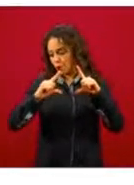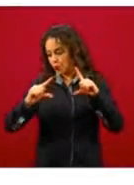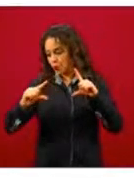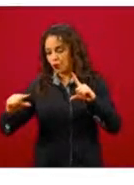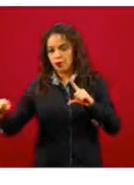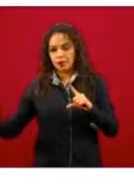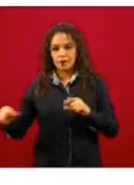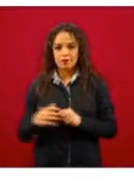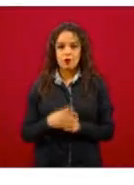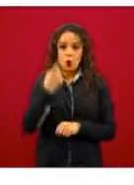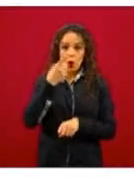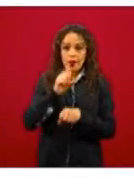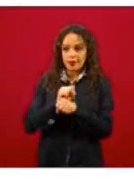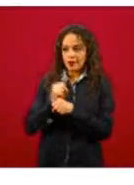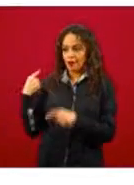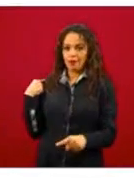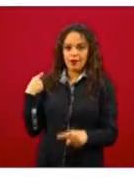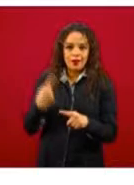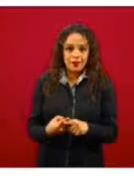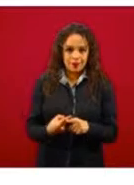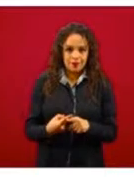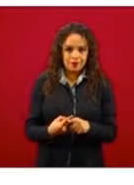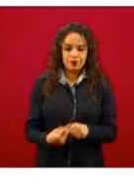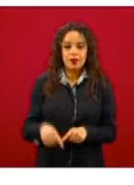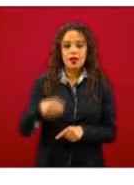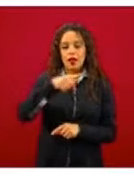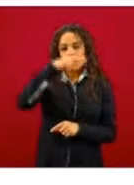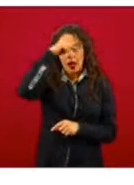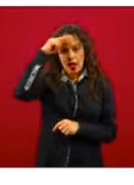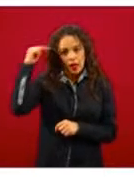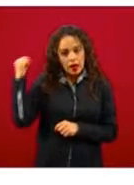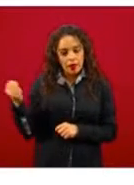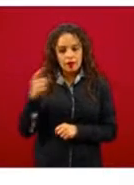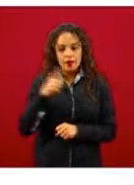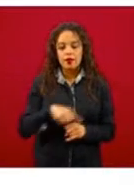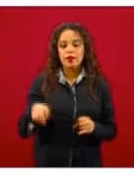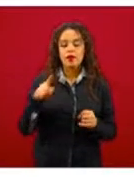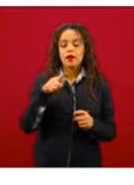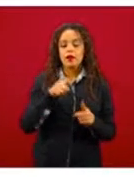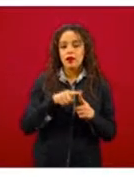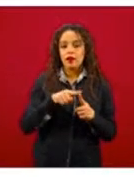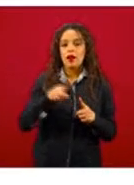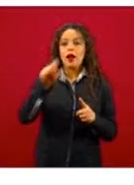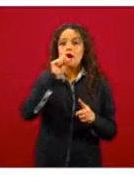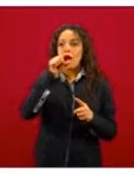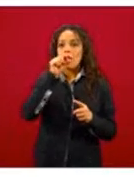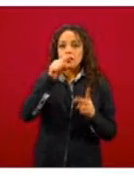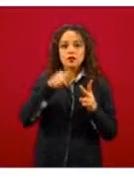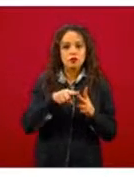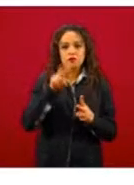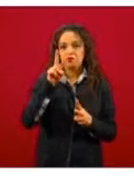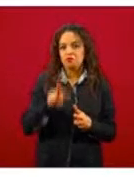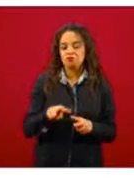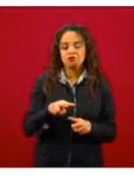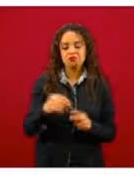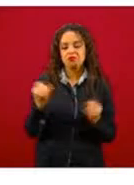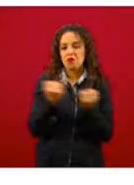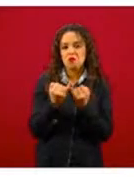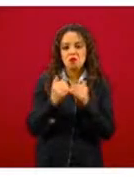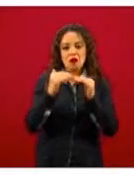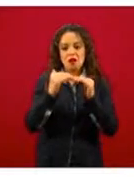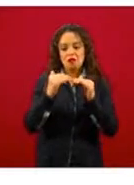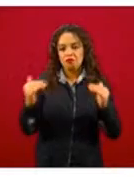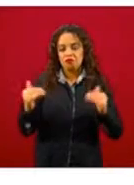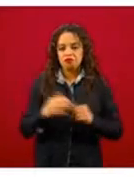the ones who show a decrease on the mobility, which are Puebla and Nayarit. Jalisco, it's basically